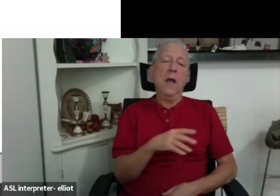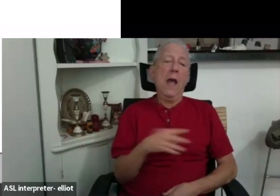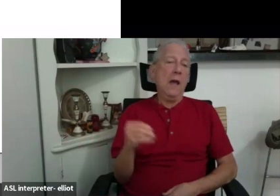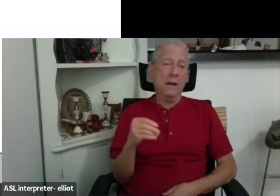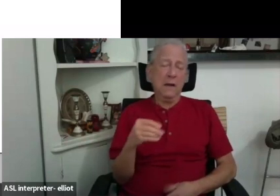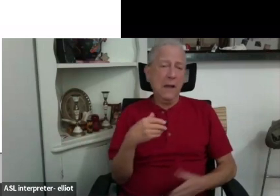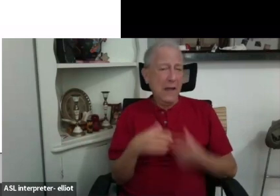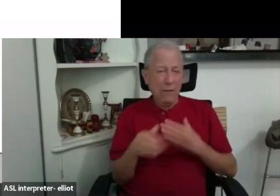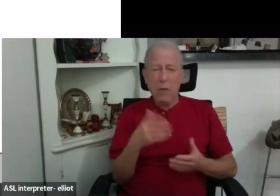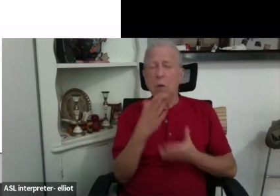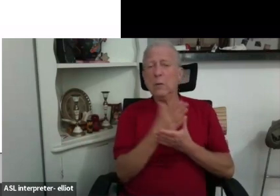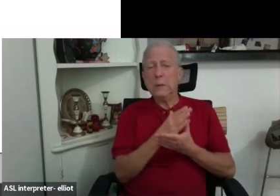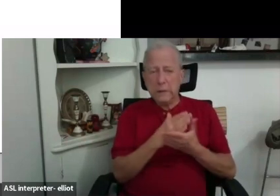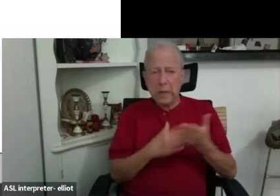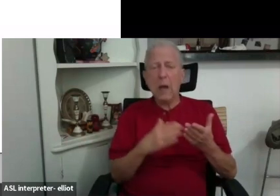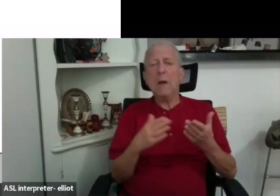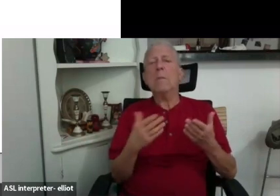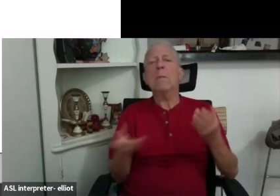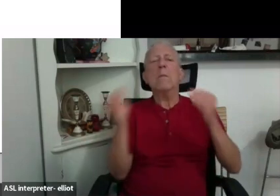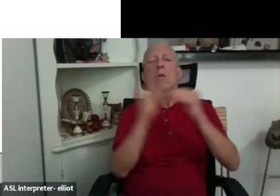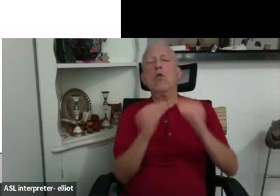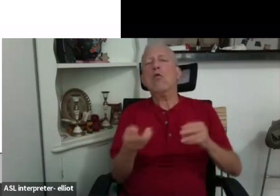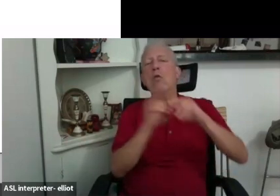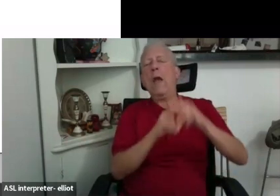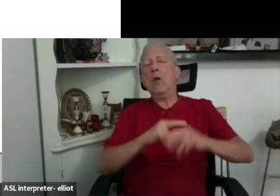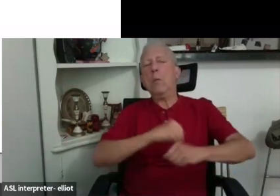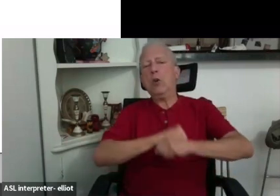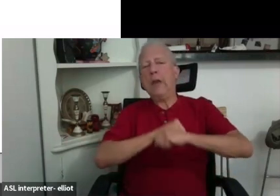though with some greater protection